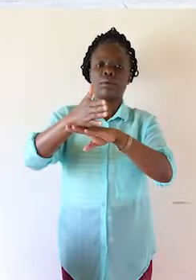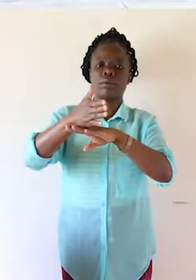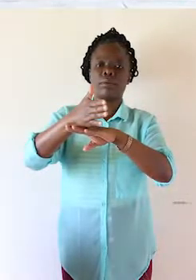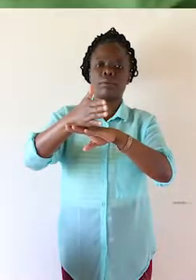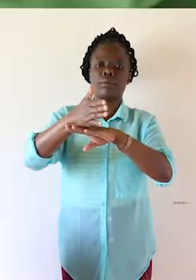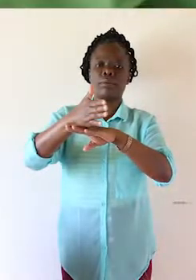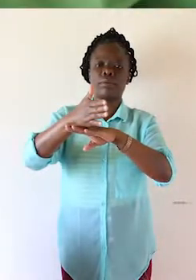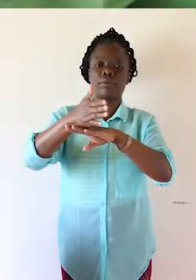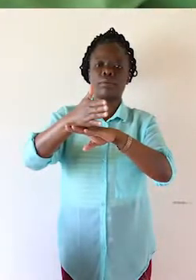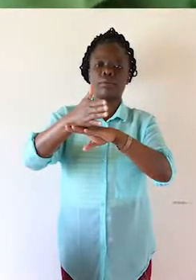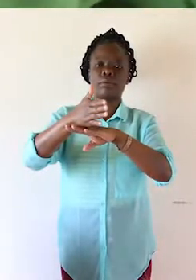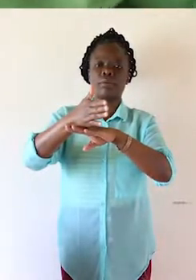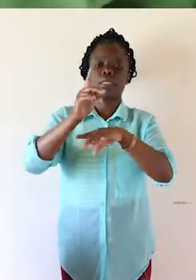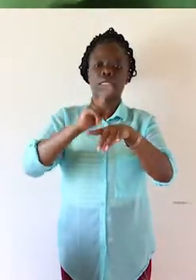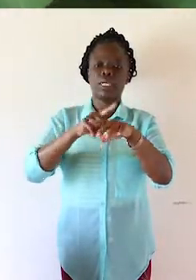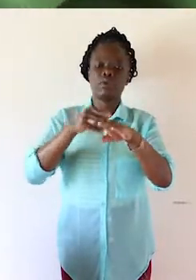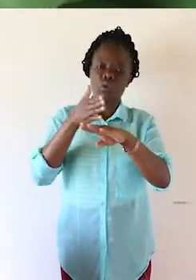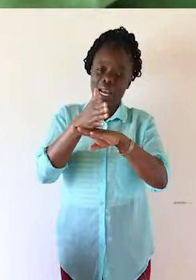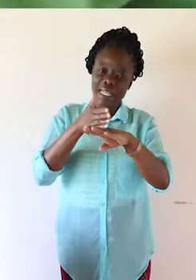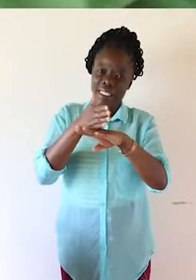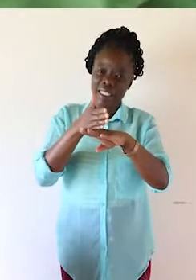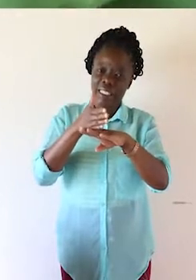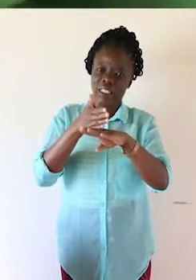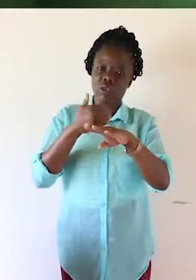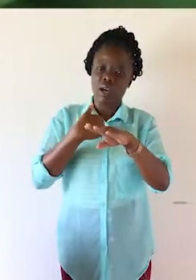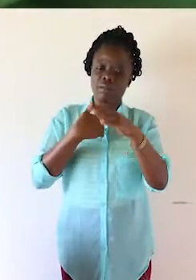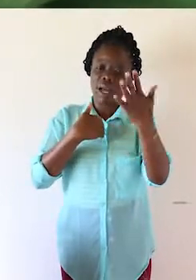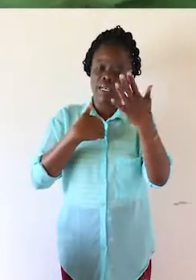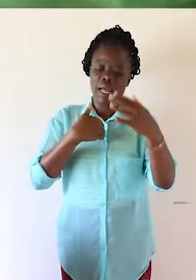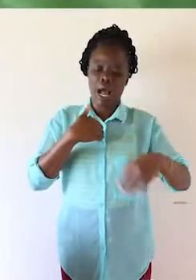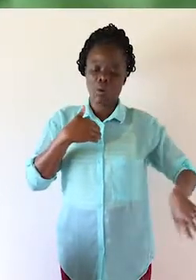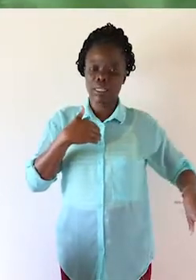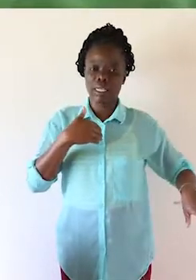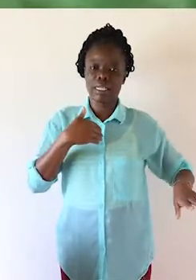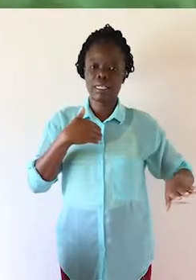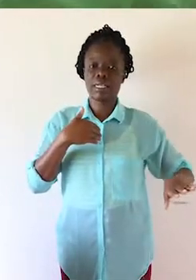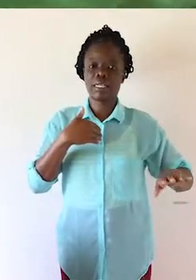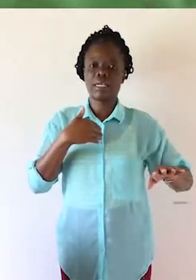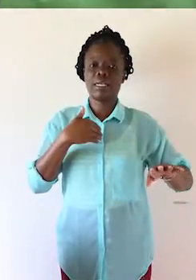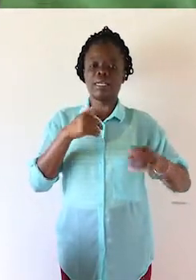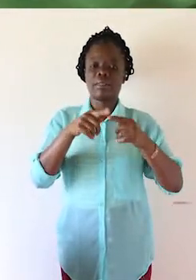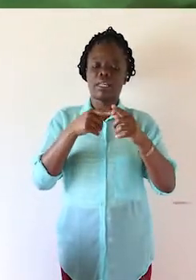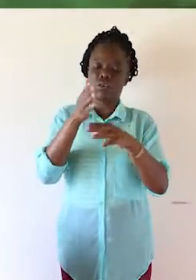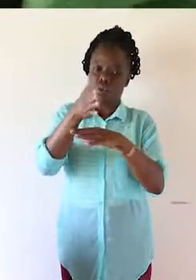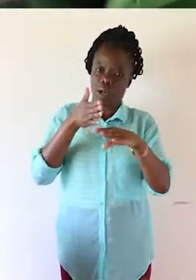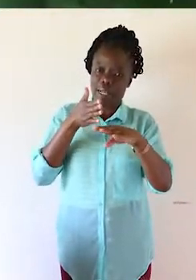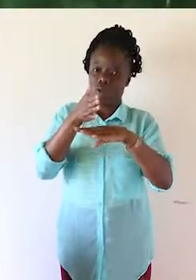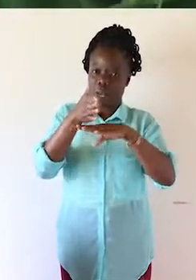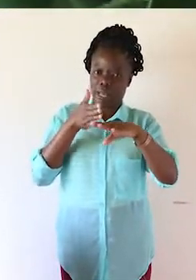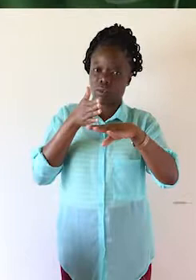Yes. This one. So when you are cutting, you have your hand, one hand outside like this.